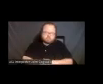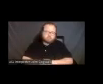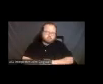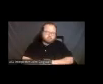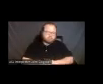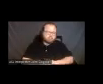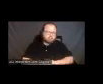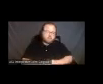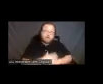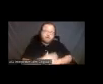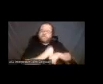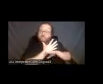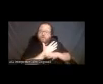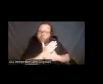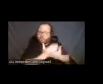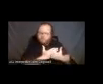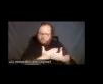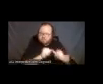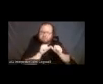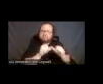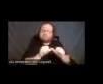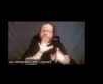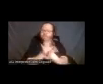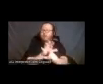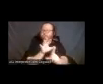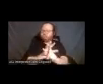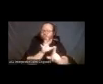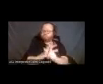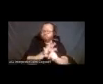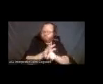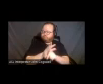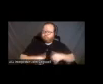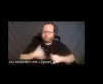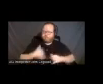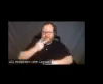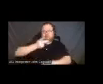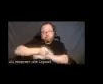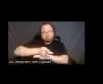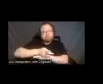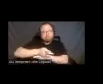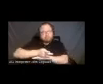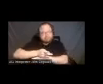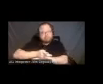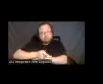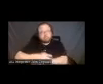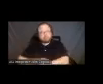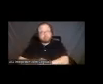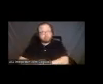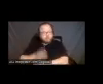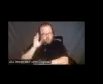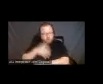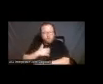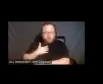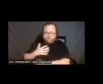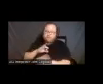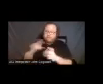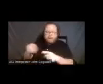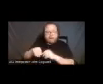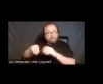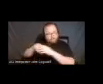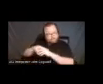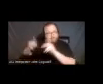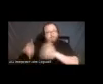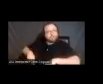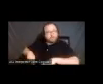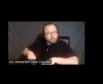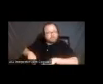This virtual method has retained its popularity. And so we have retained it even though we are have returned to in-person hearings as